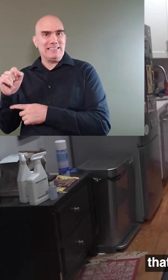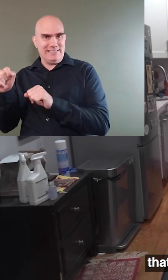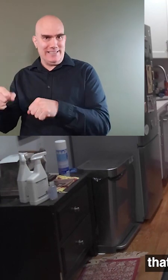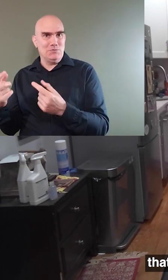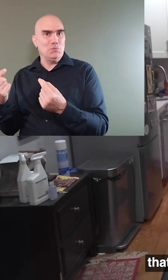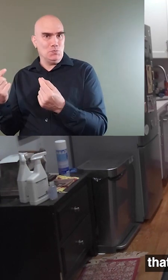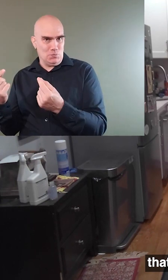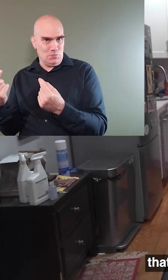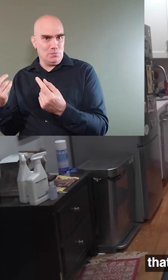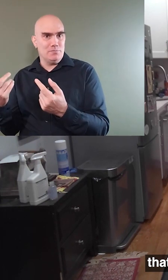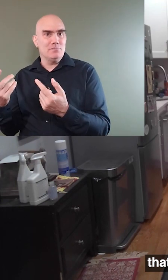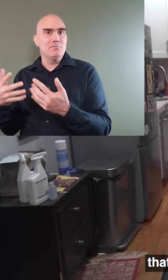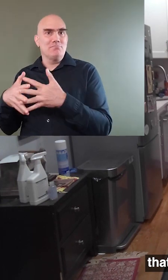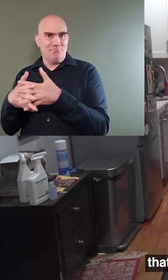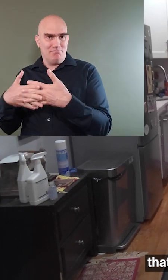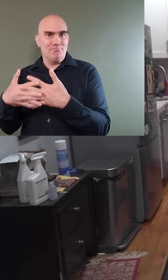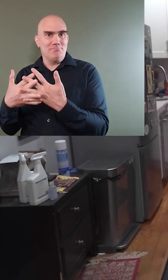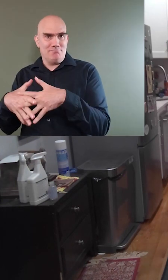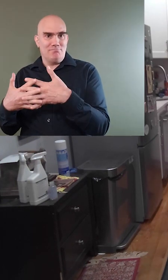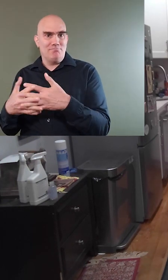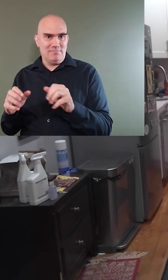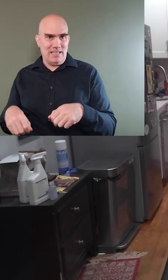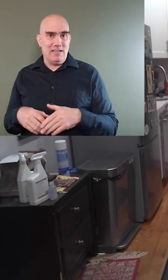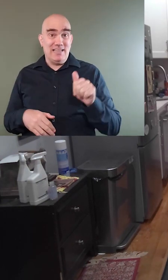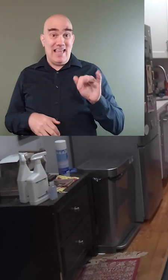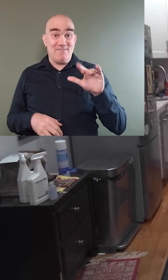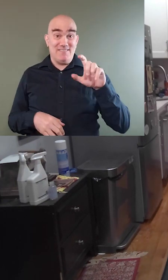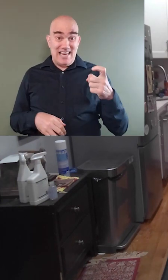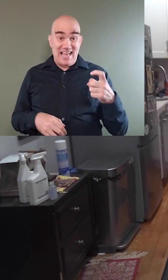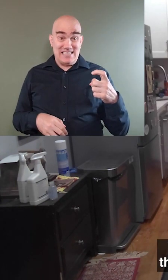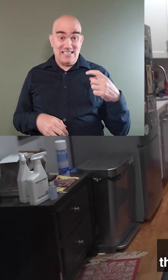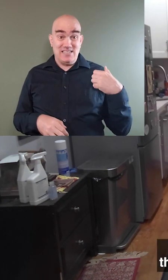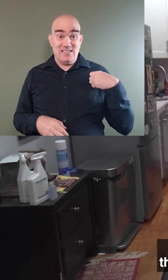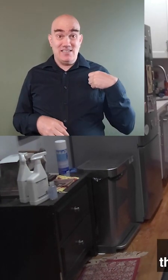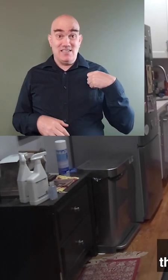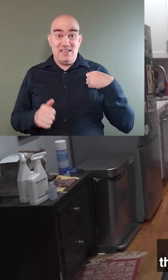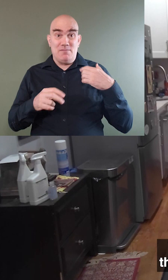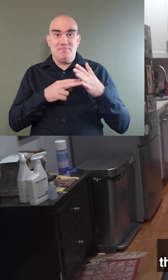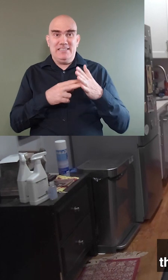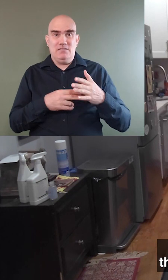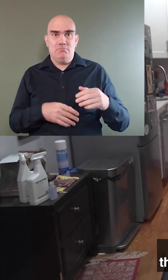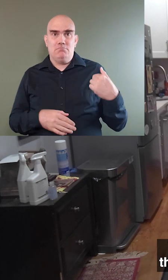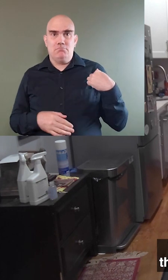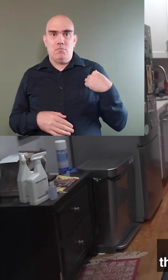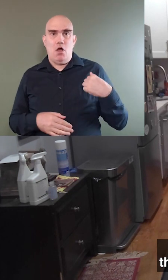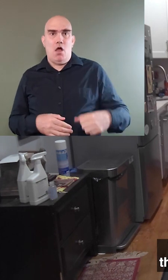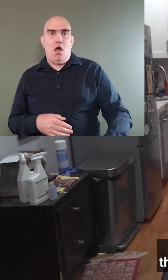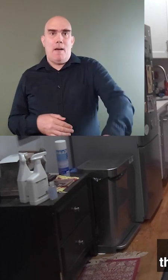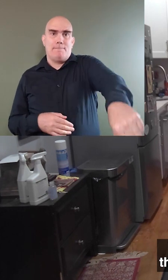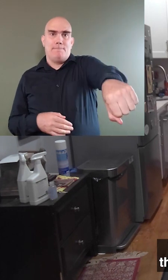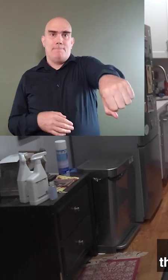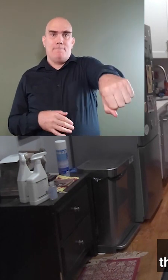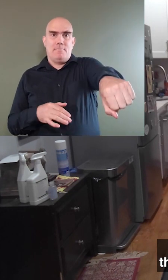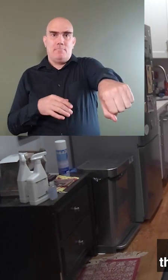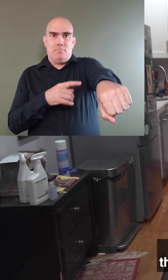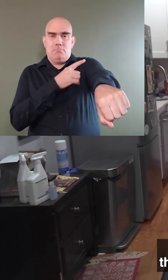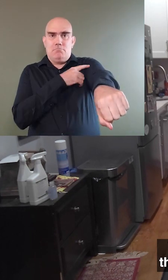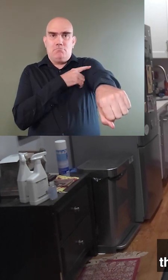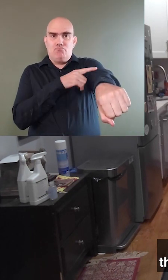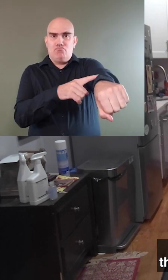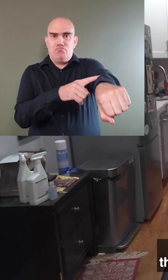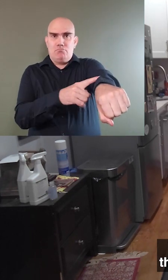double axis joint can do. It can flex. That means it can bring that